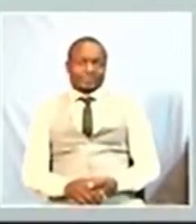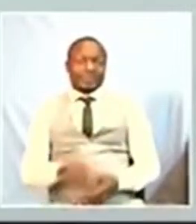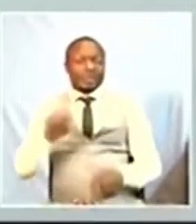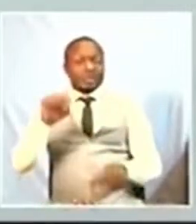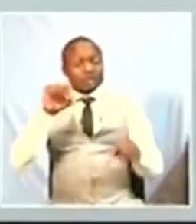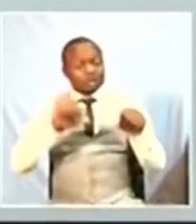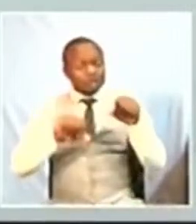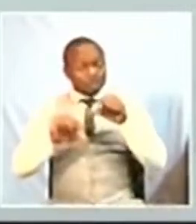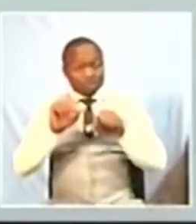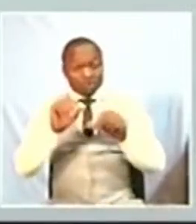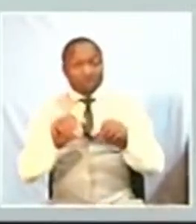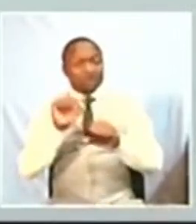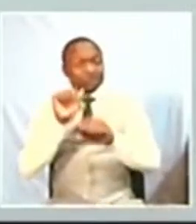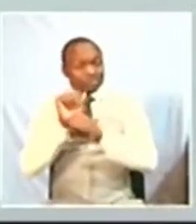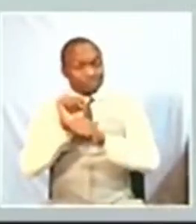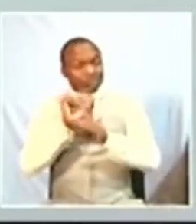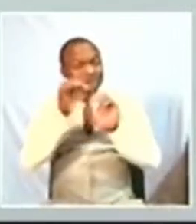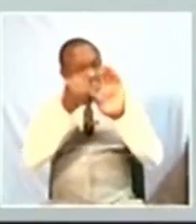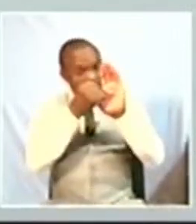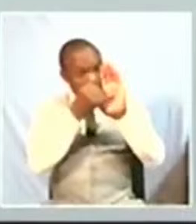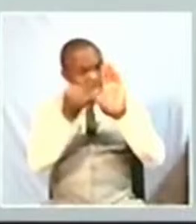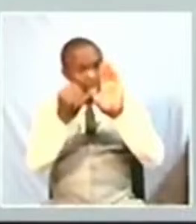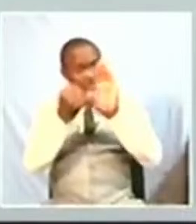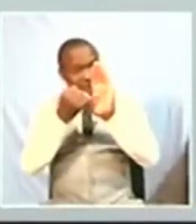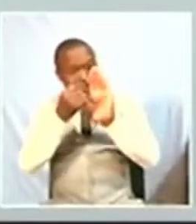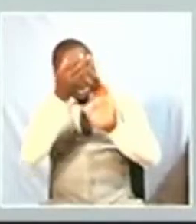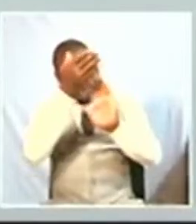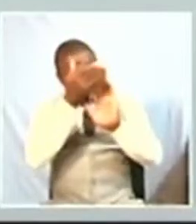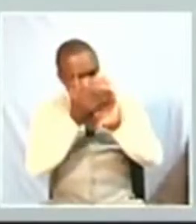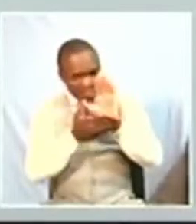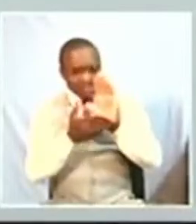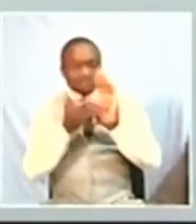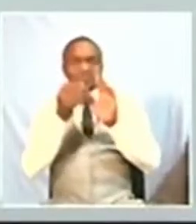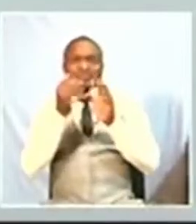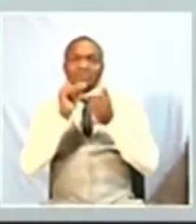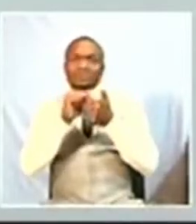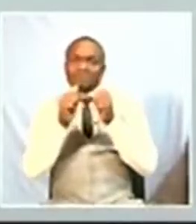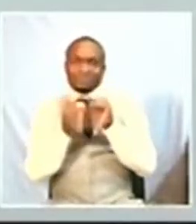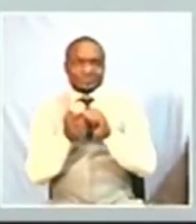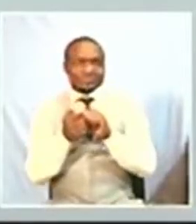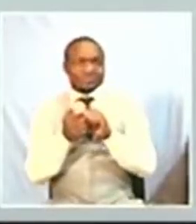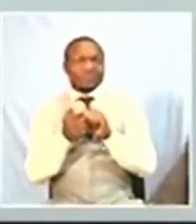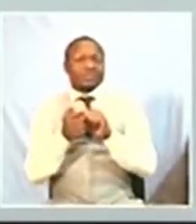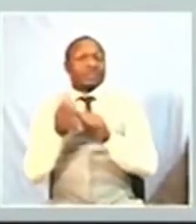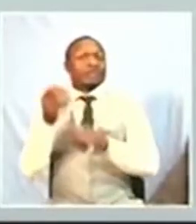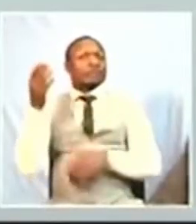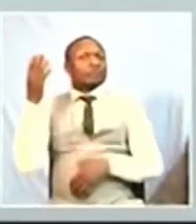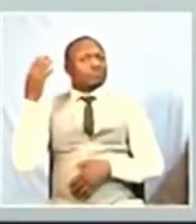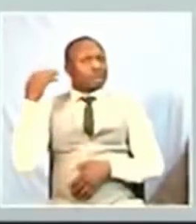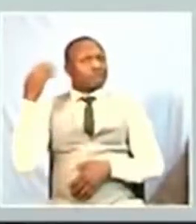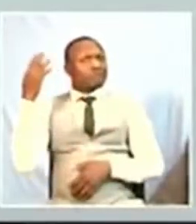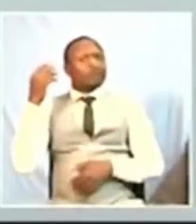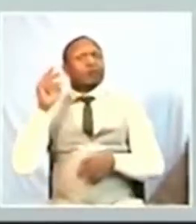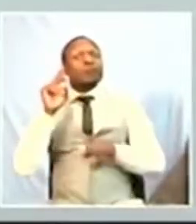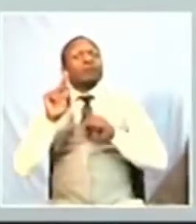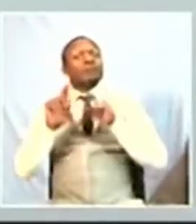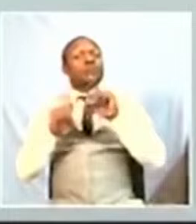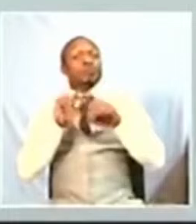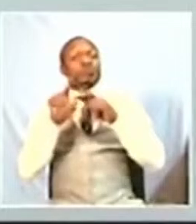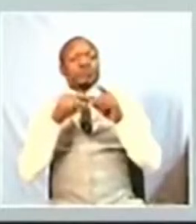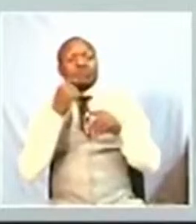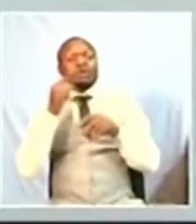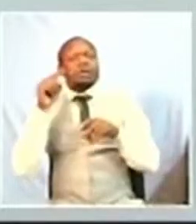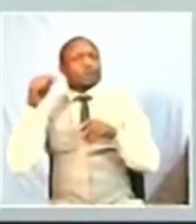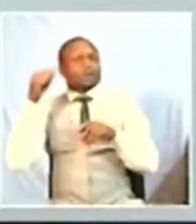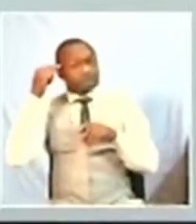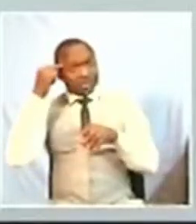Auditors will do their part to highlight all these omissions. In the olden days, people would say the